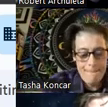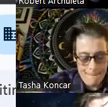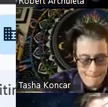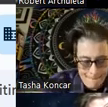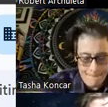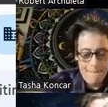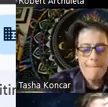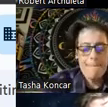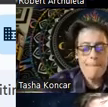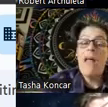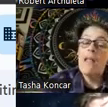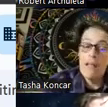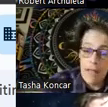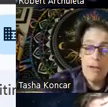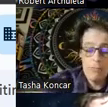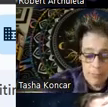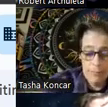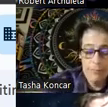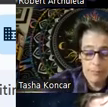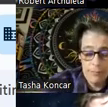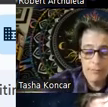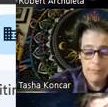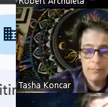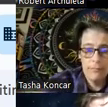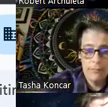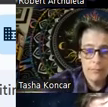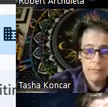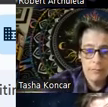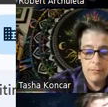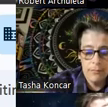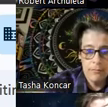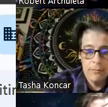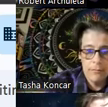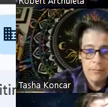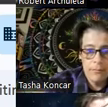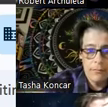2, there was some Thank you. changes made.